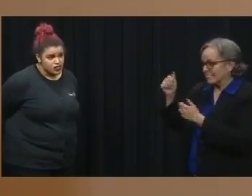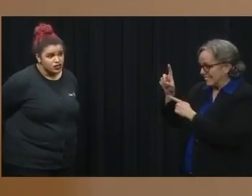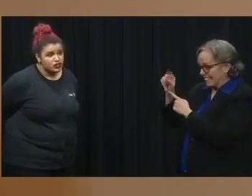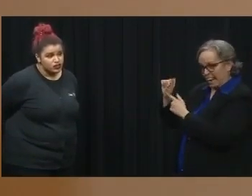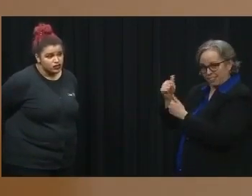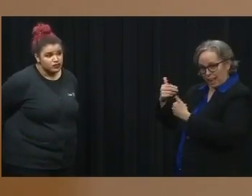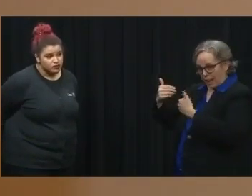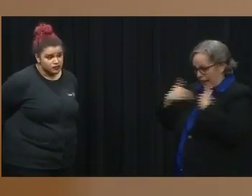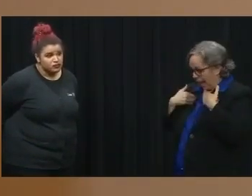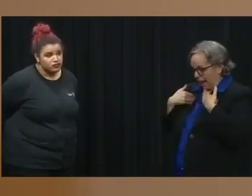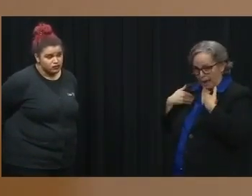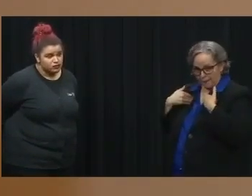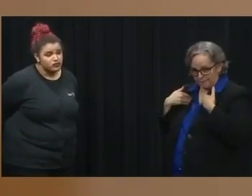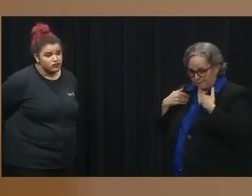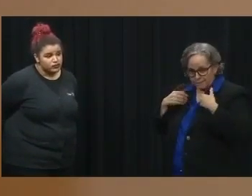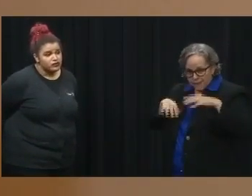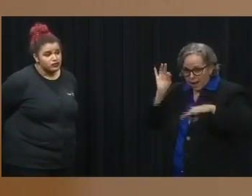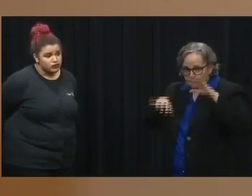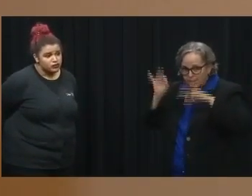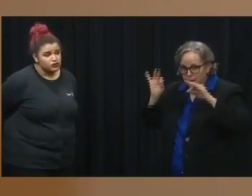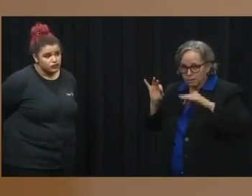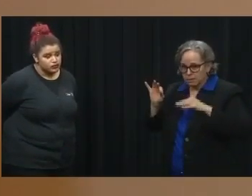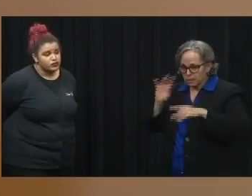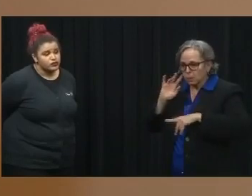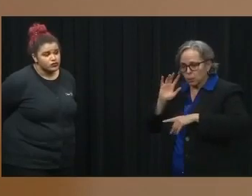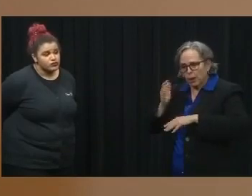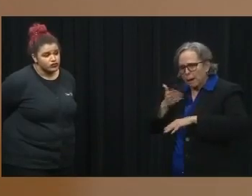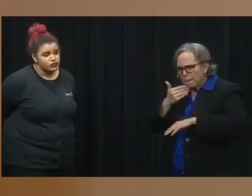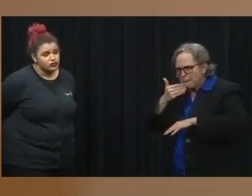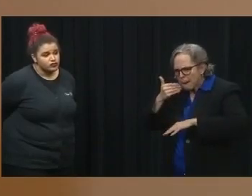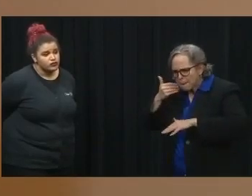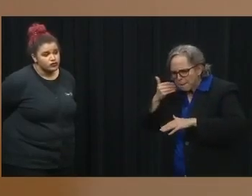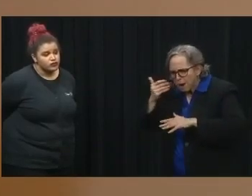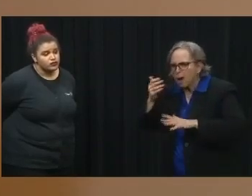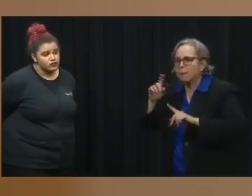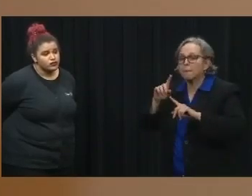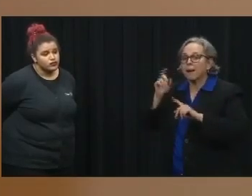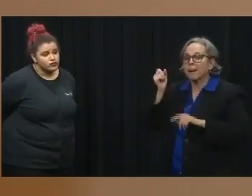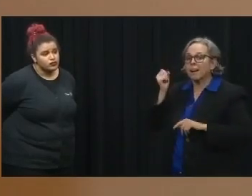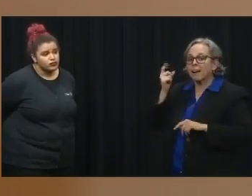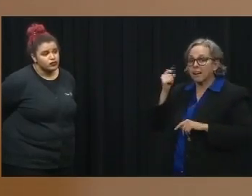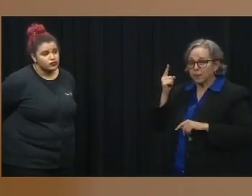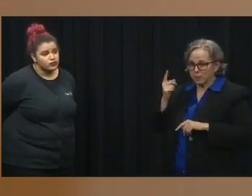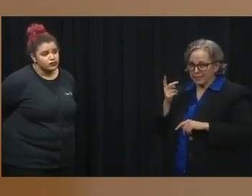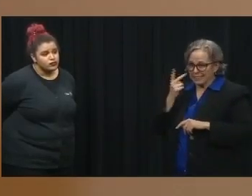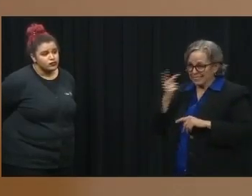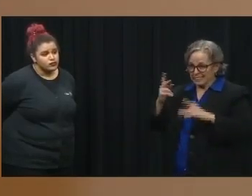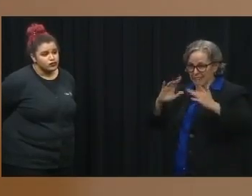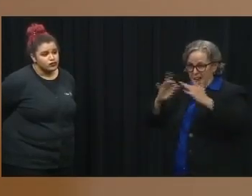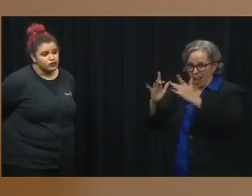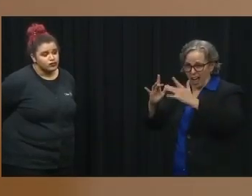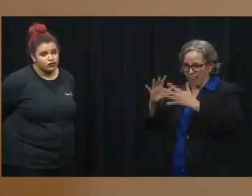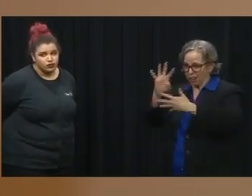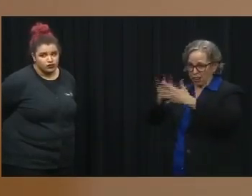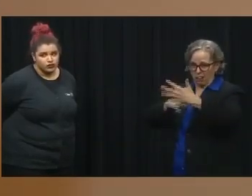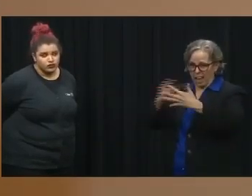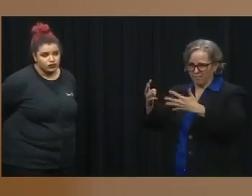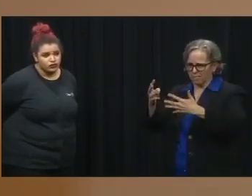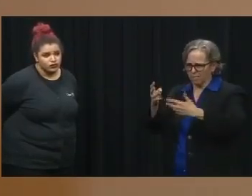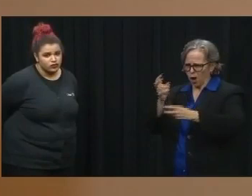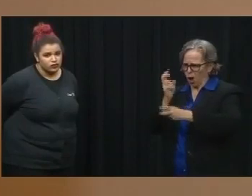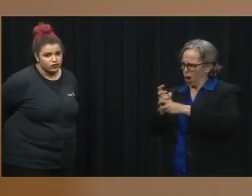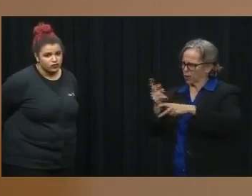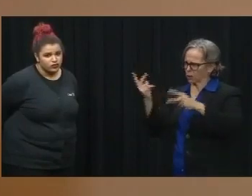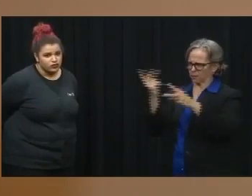better and better and refined. And that's why you'll see when you go and look online at our graph, it's sort of shadowy because it's from like our least amount